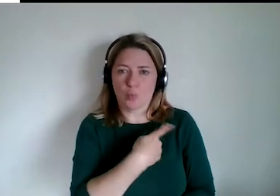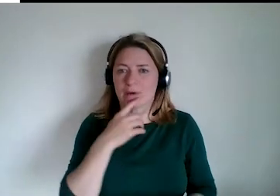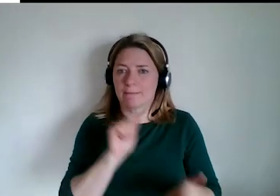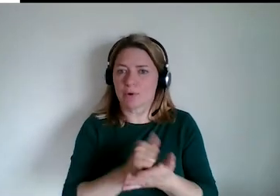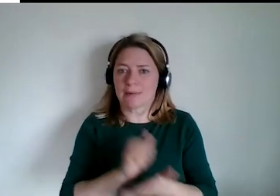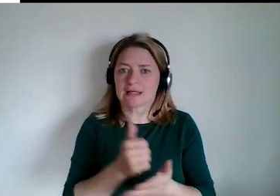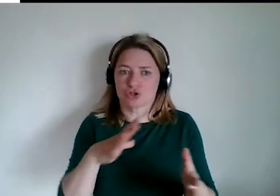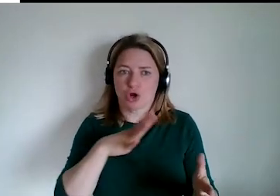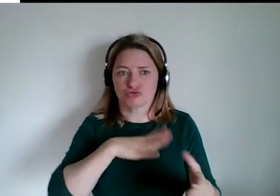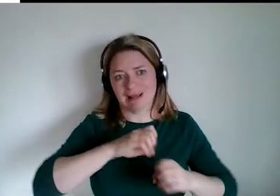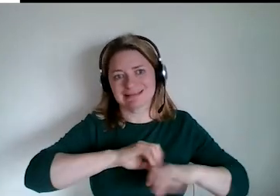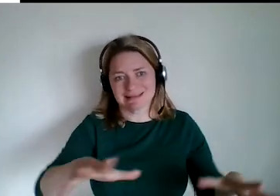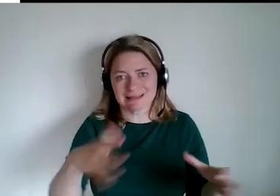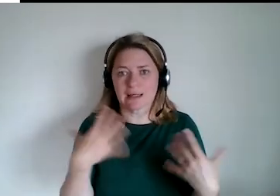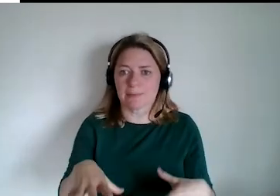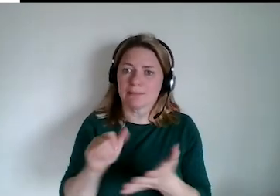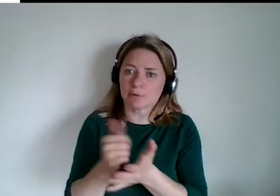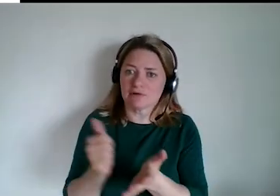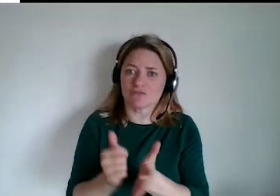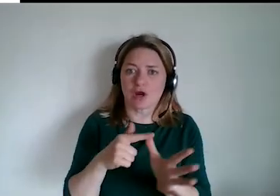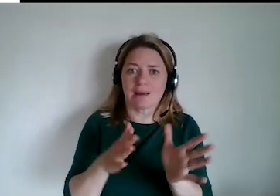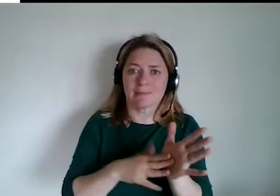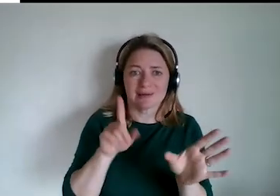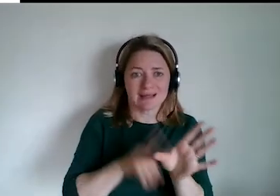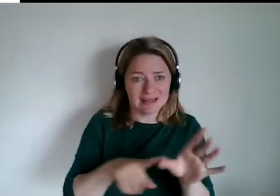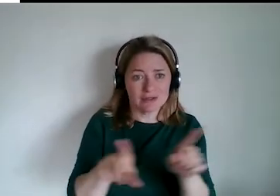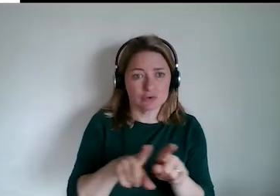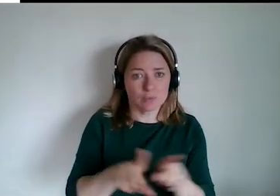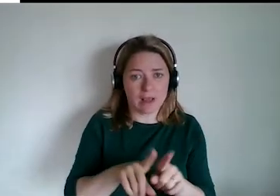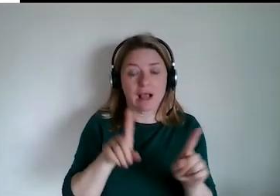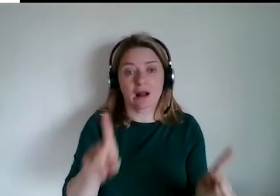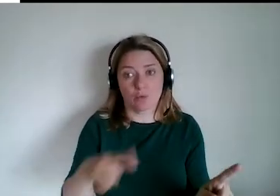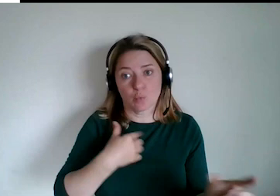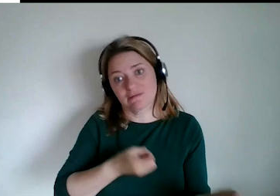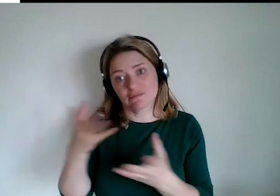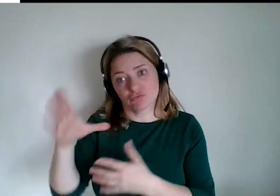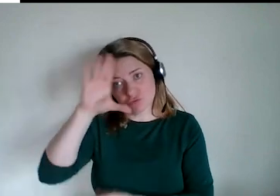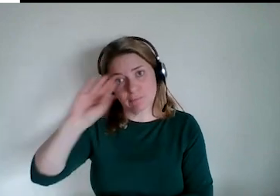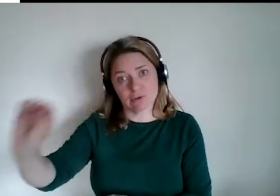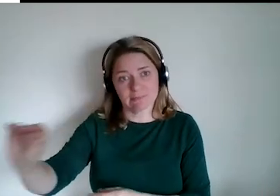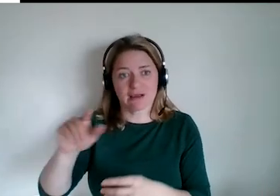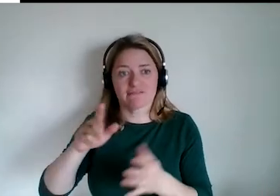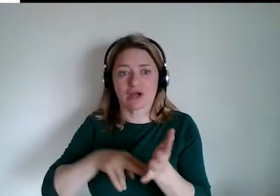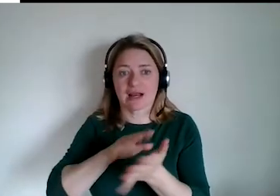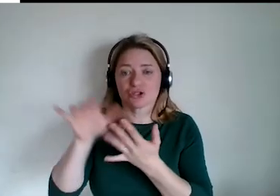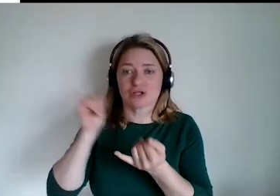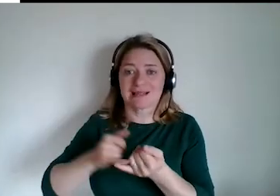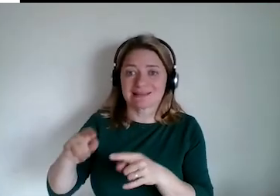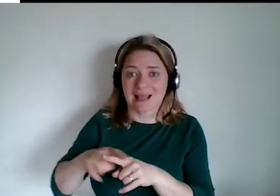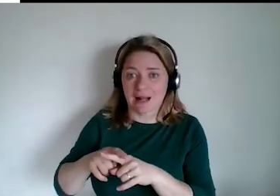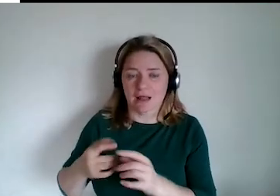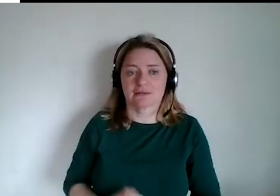communication accepted for Amy, and we're reporting it back to NHS England, which has gobbled up HE, obviously. So be realistic about